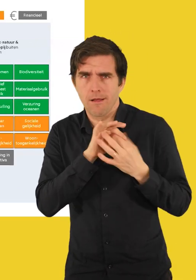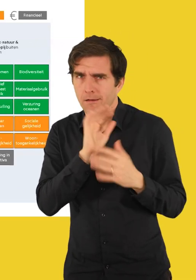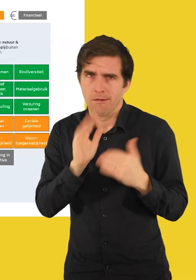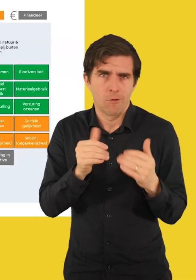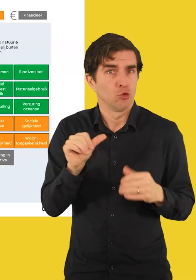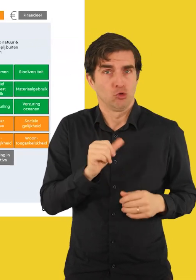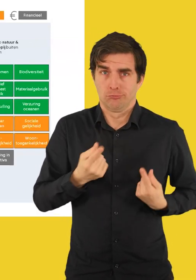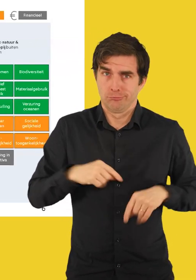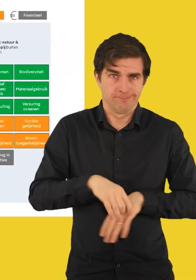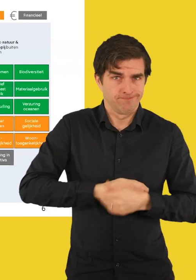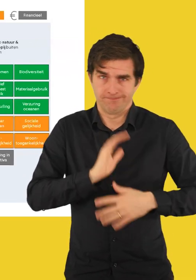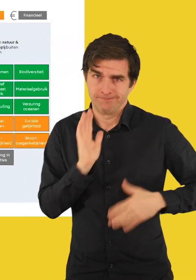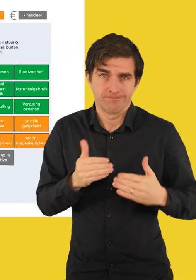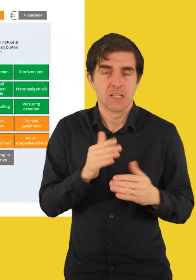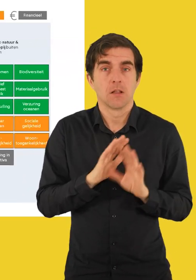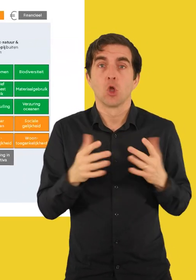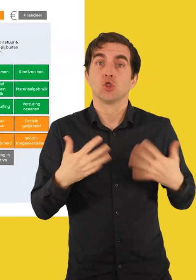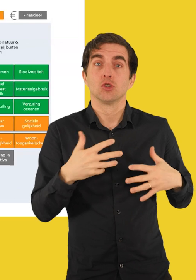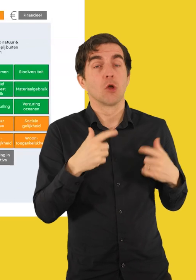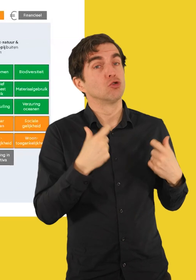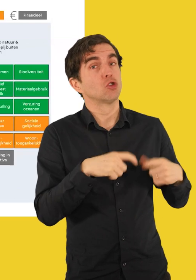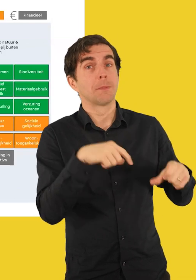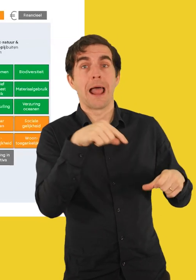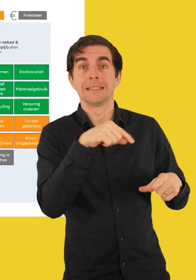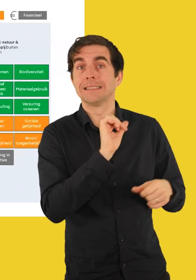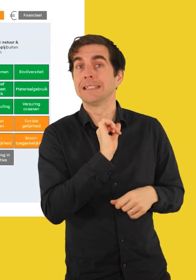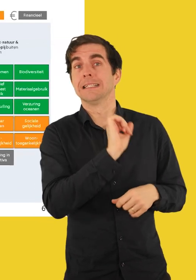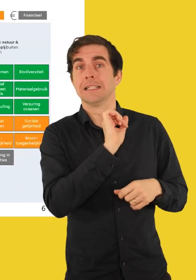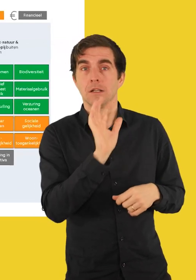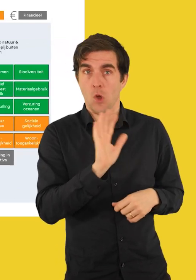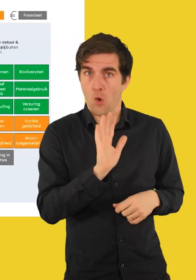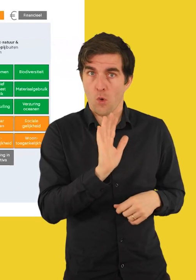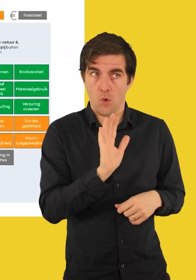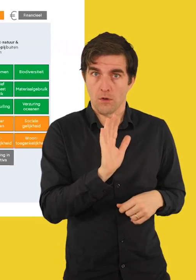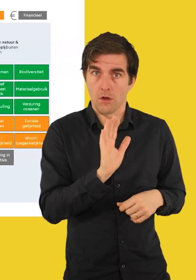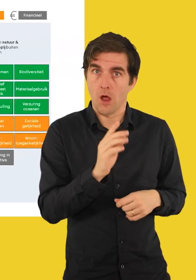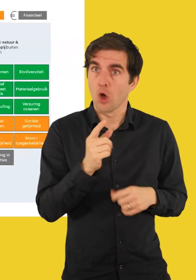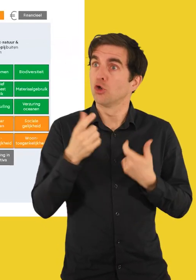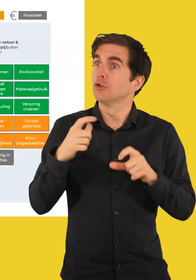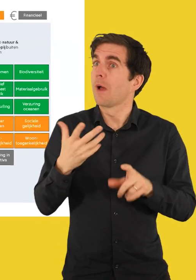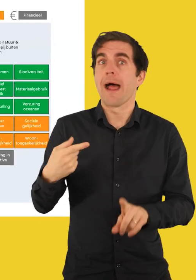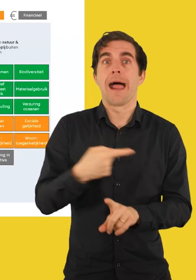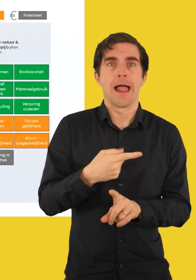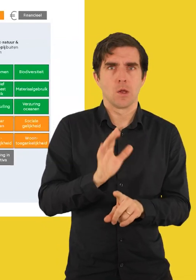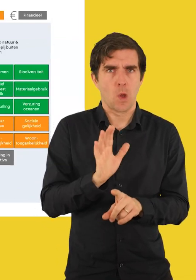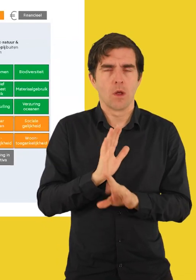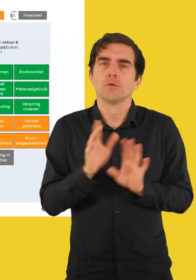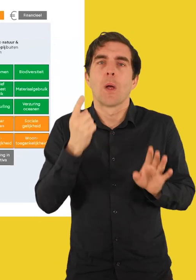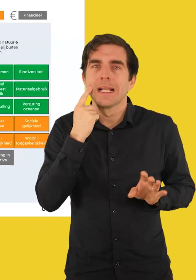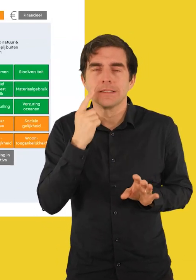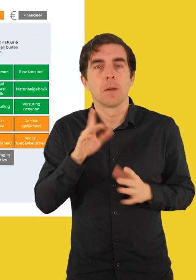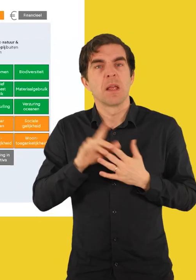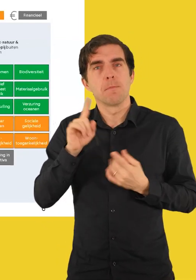be working on this. It's not just the sustainability department that works on sustainability. It's not